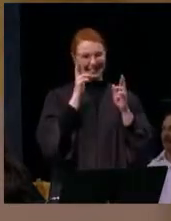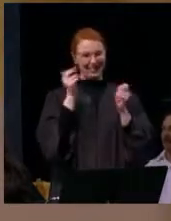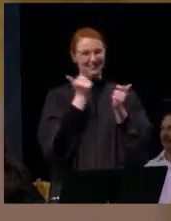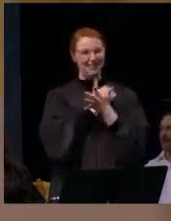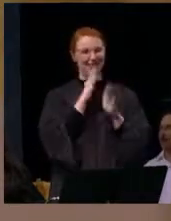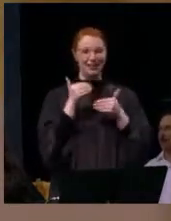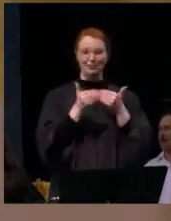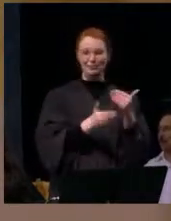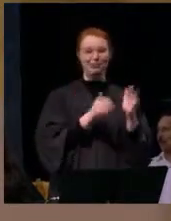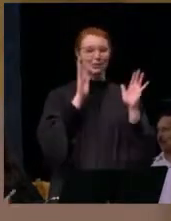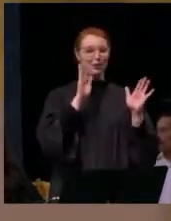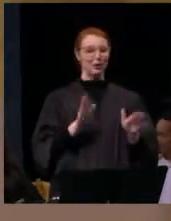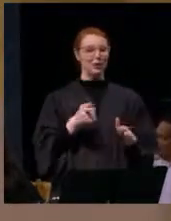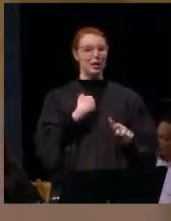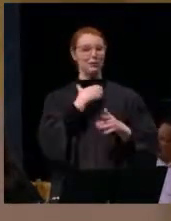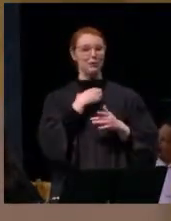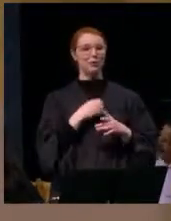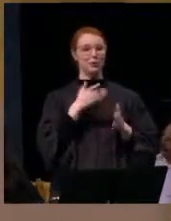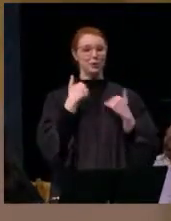the very best.